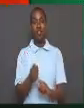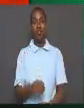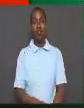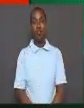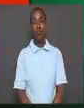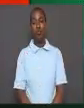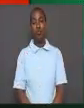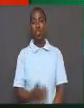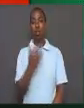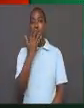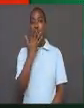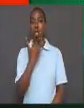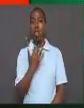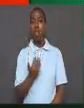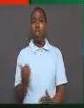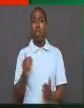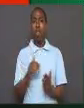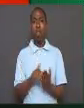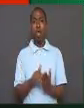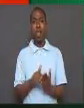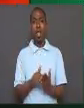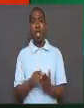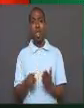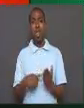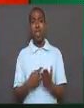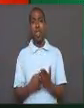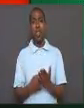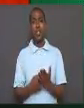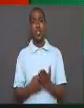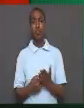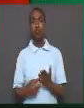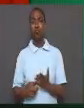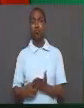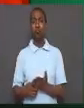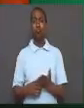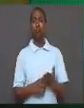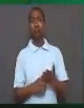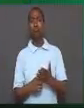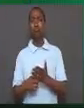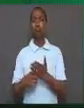Blood also transports waste products away from the cells as well.